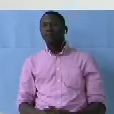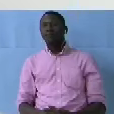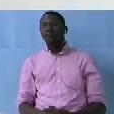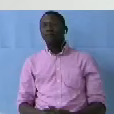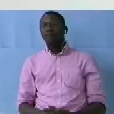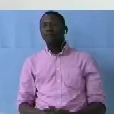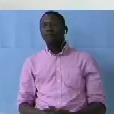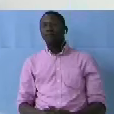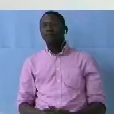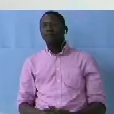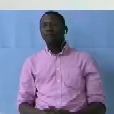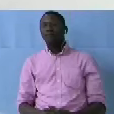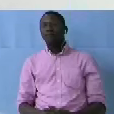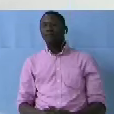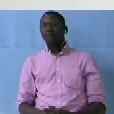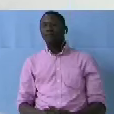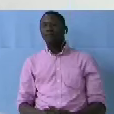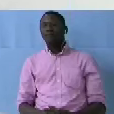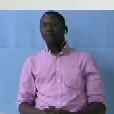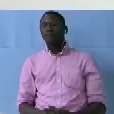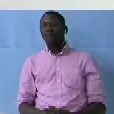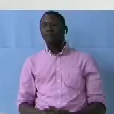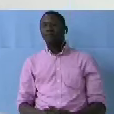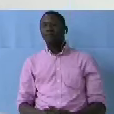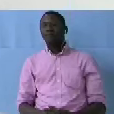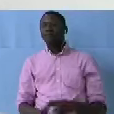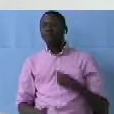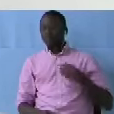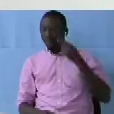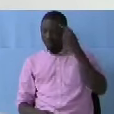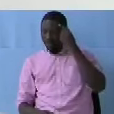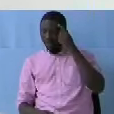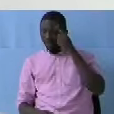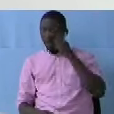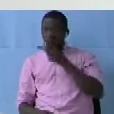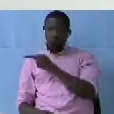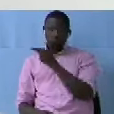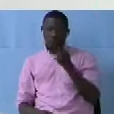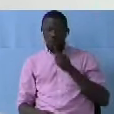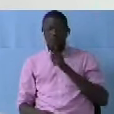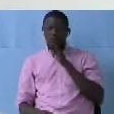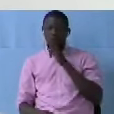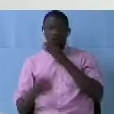Those who are responsible for such actions.